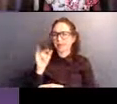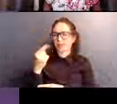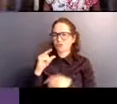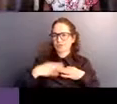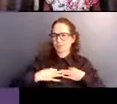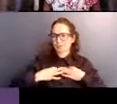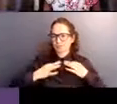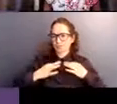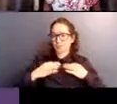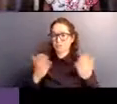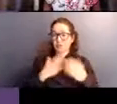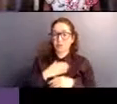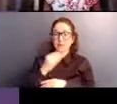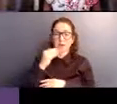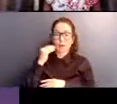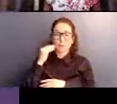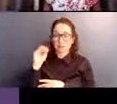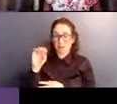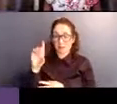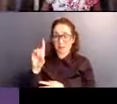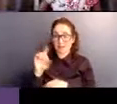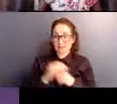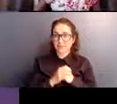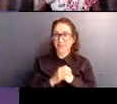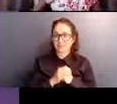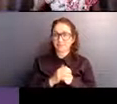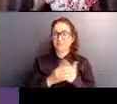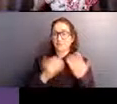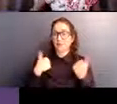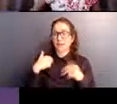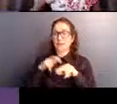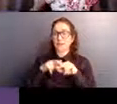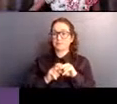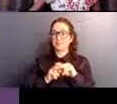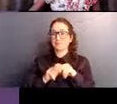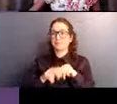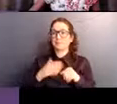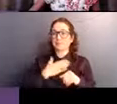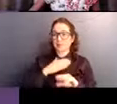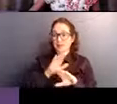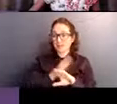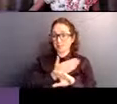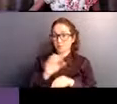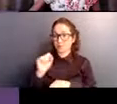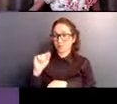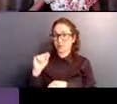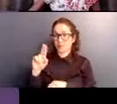am here in my home in Maryland, where I am sitting in my music studio.